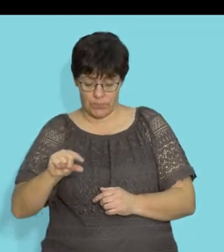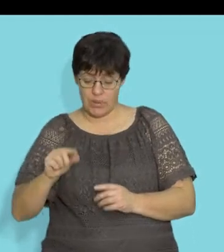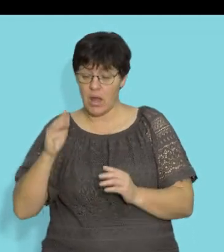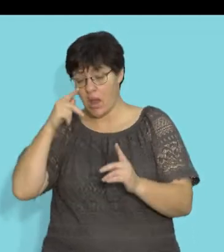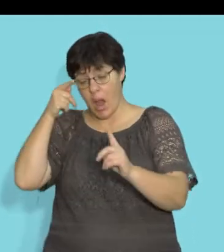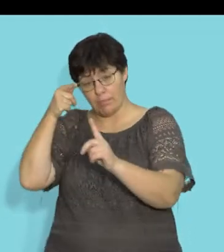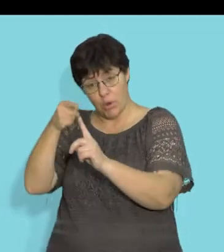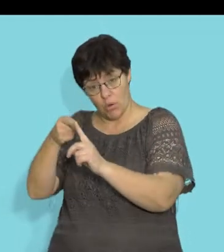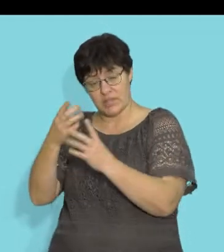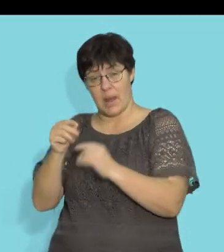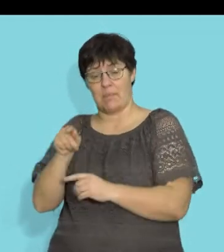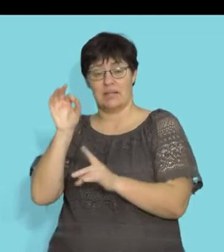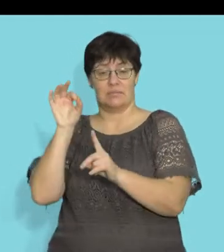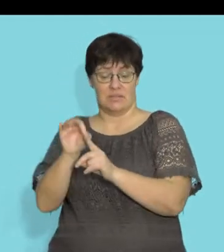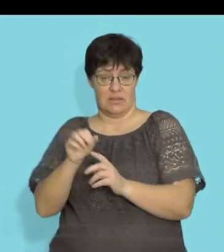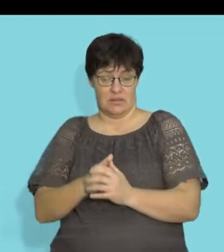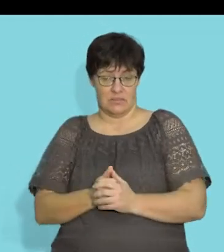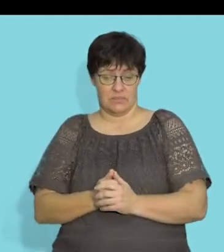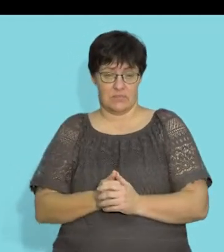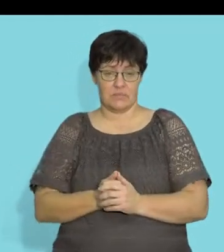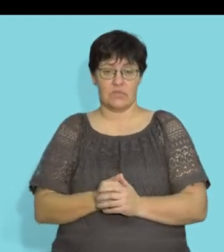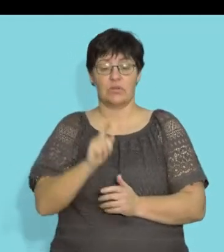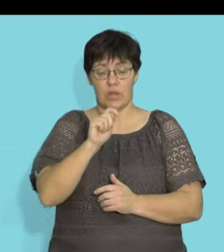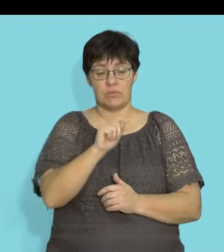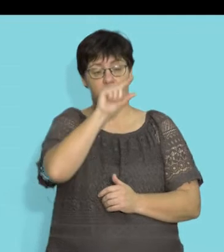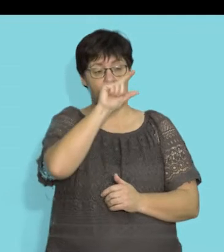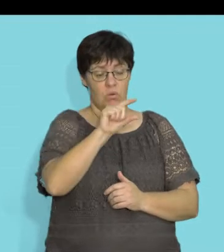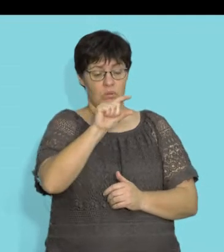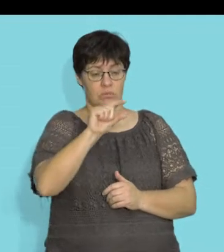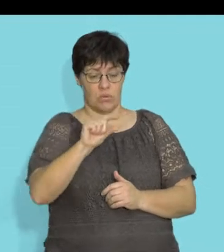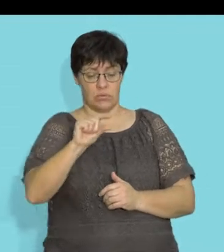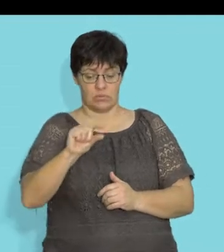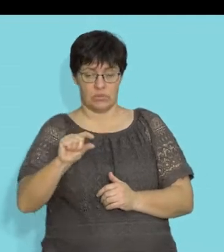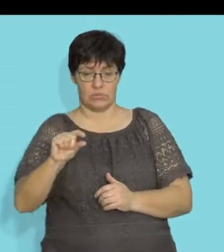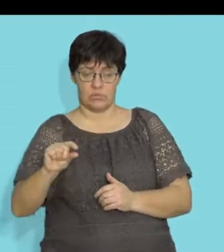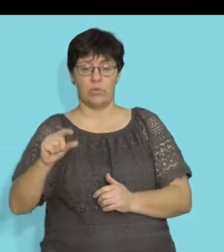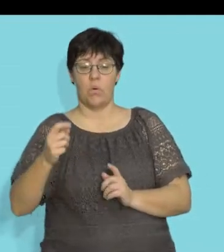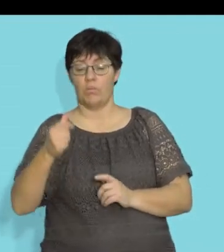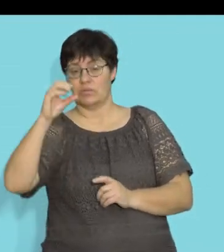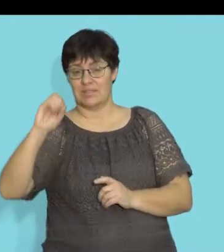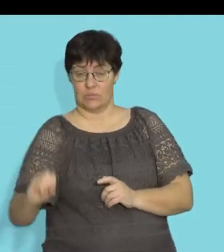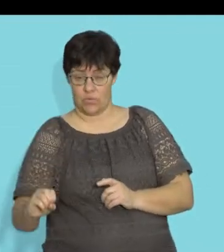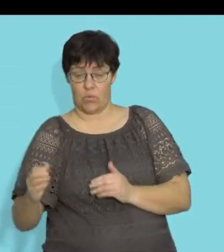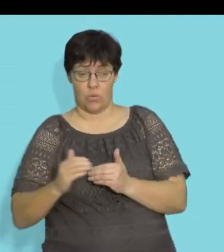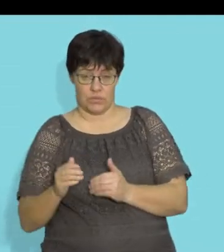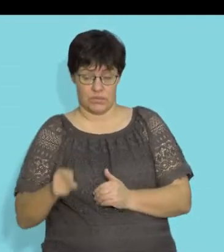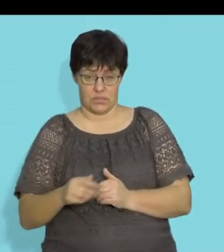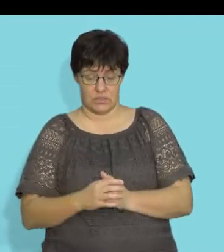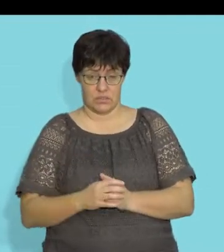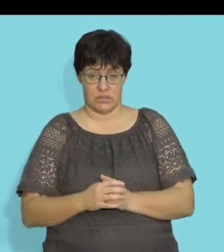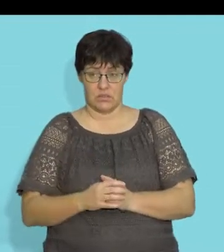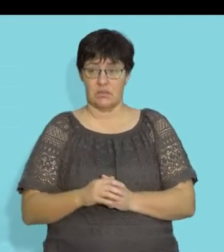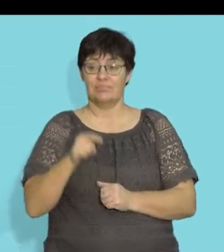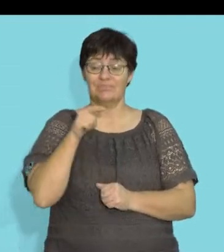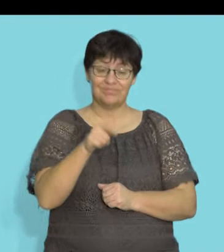specific number. So the terms themselves become smaller and smaller and closer to zero, and the